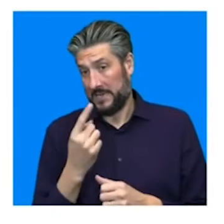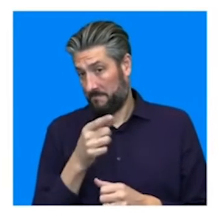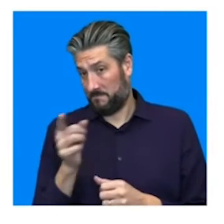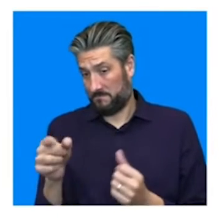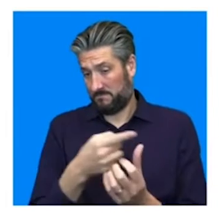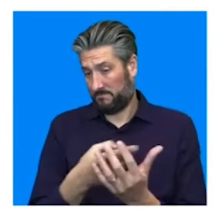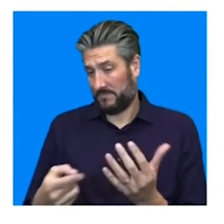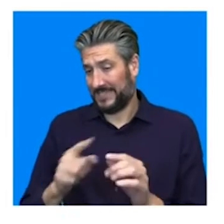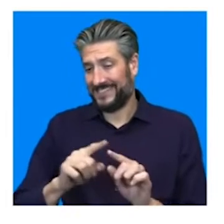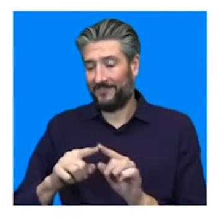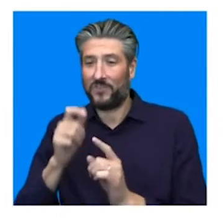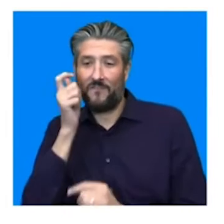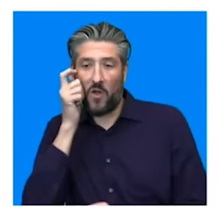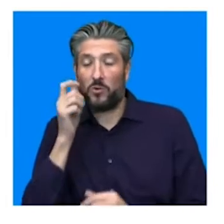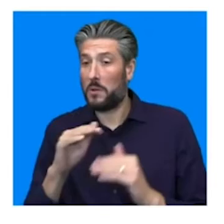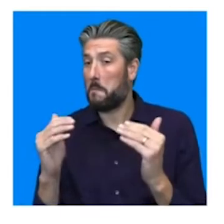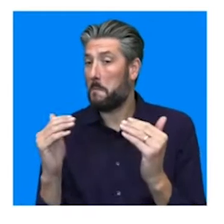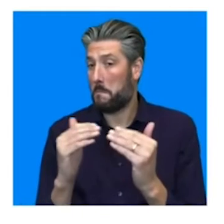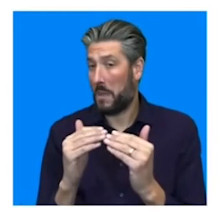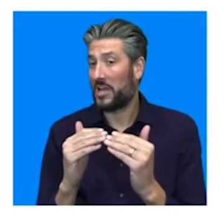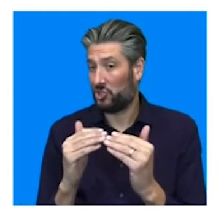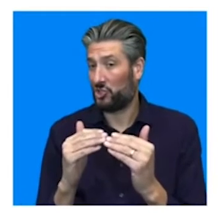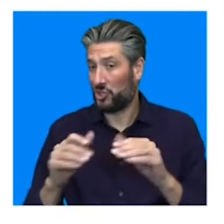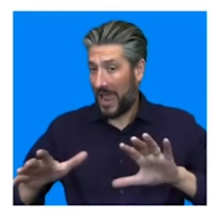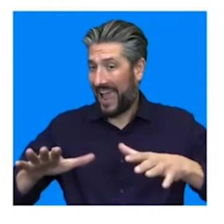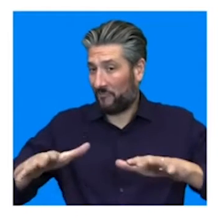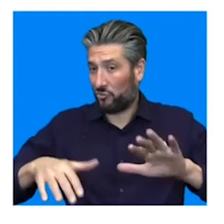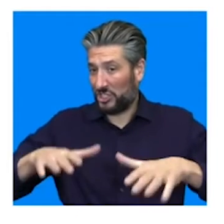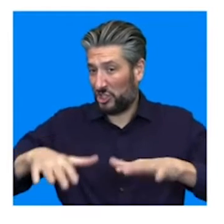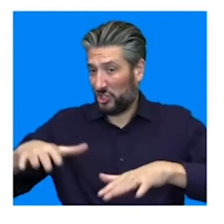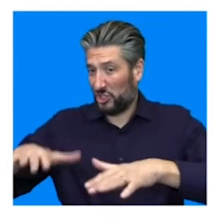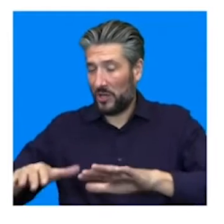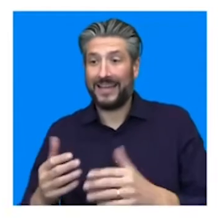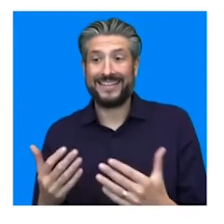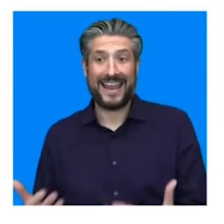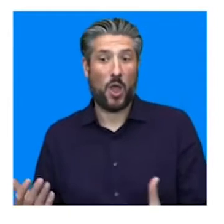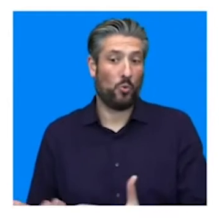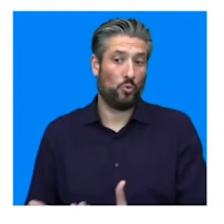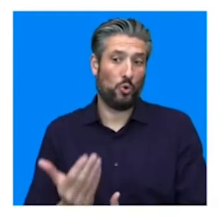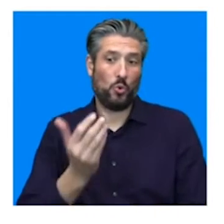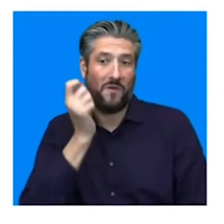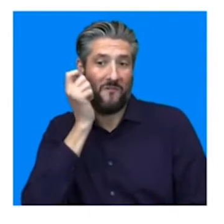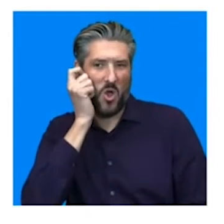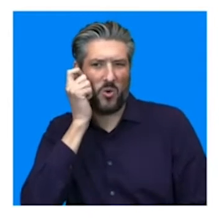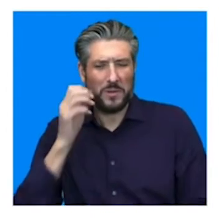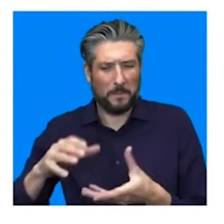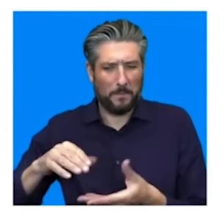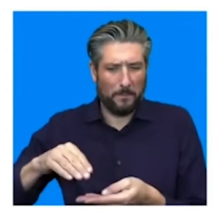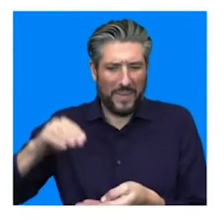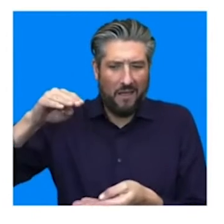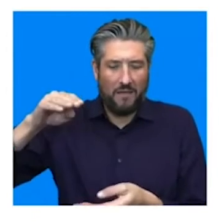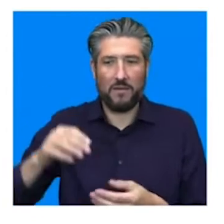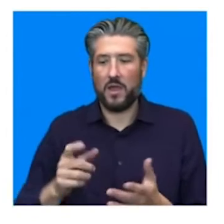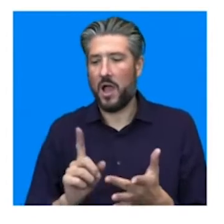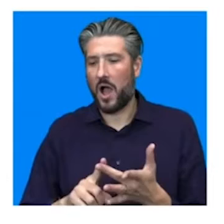much matching with being that being an average phone. The newer phones coming out today do tend to be bigger. Your iPhone X and your Galaxy